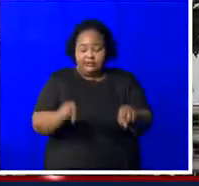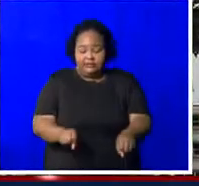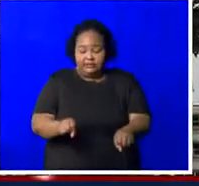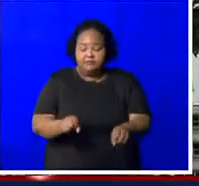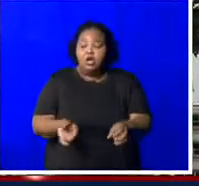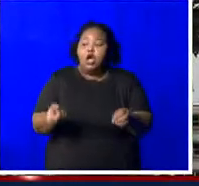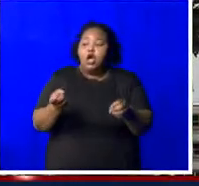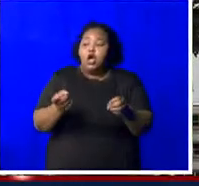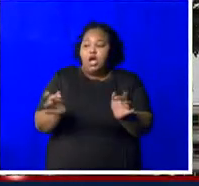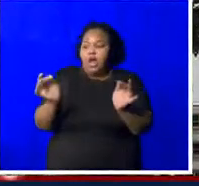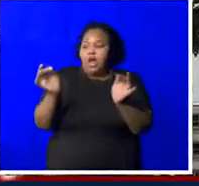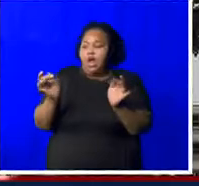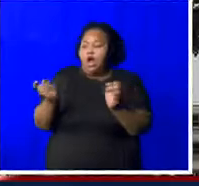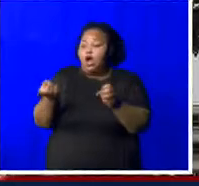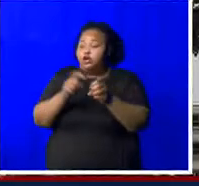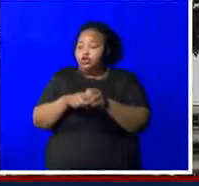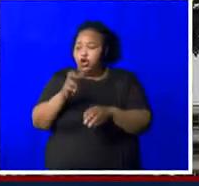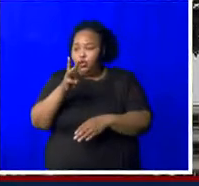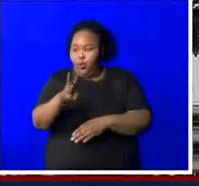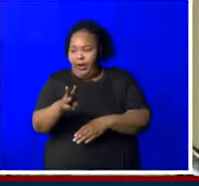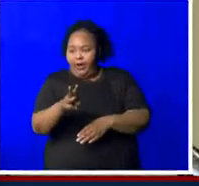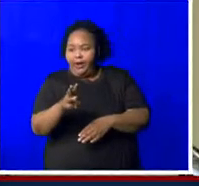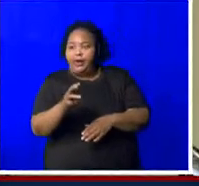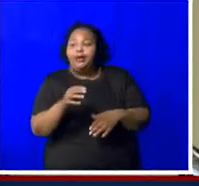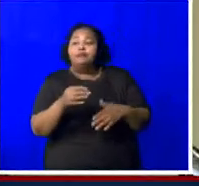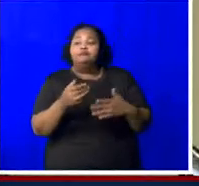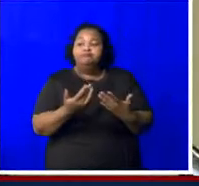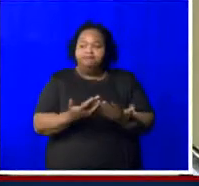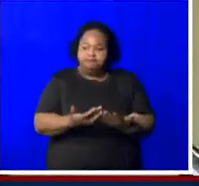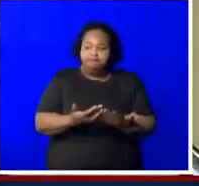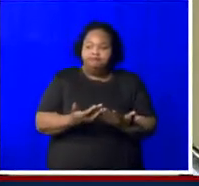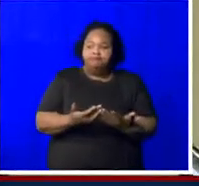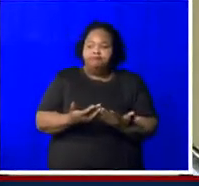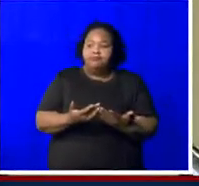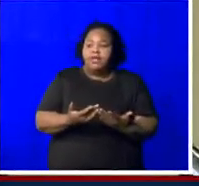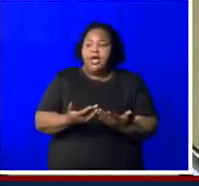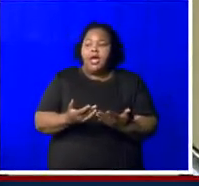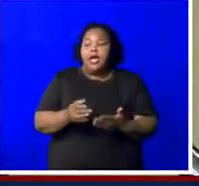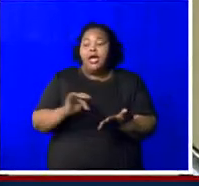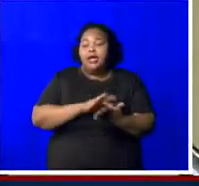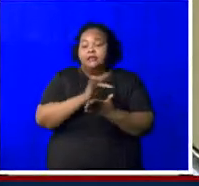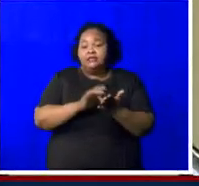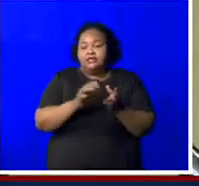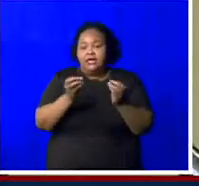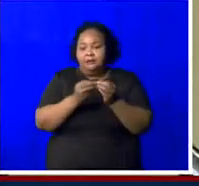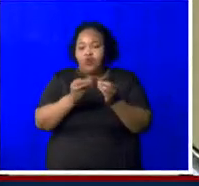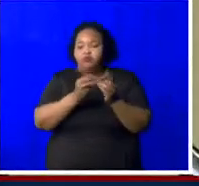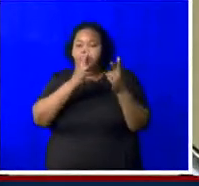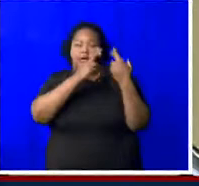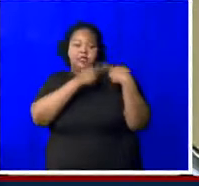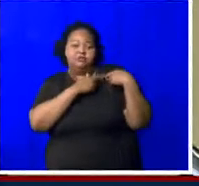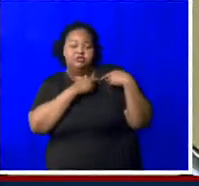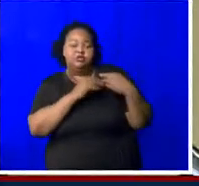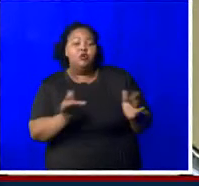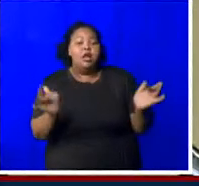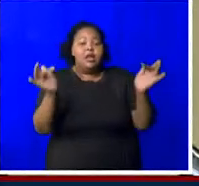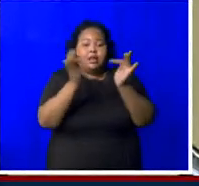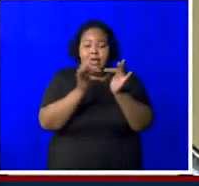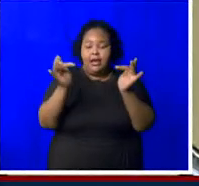our central bank. So that is how it's going to work. So in other words, it's a